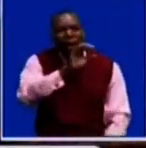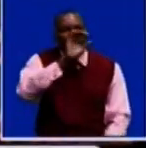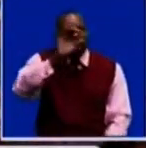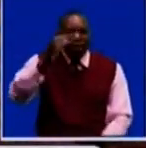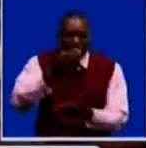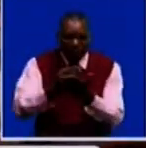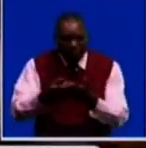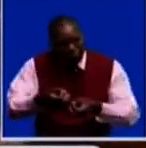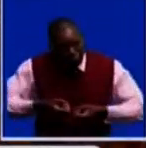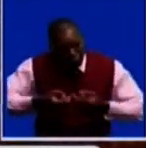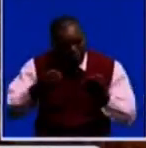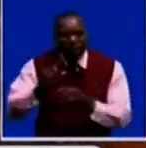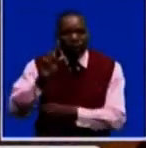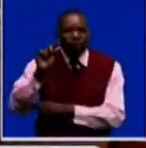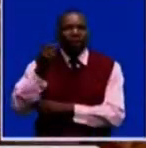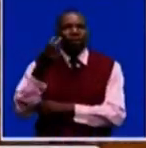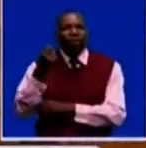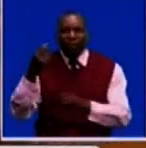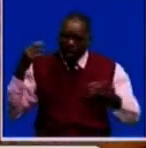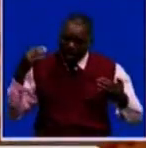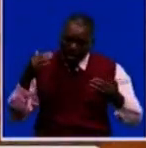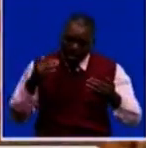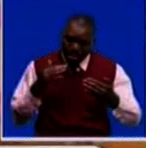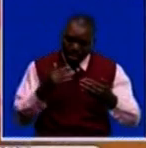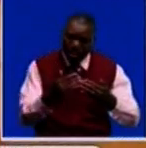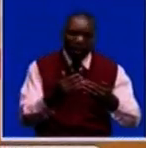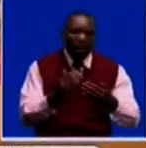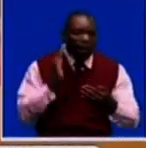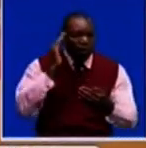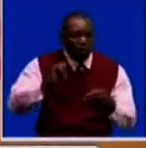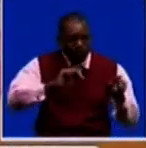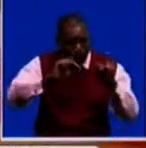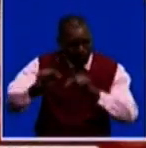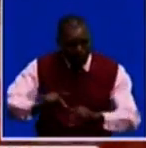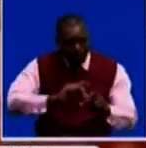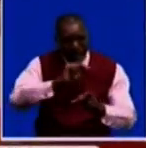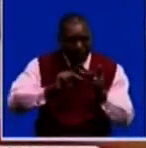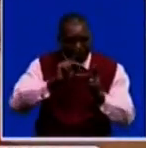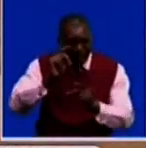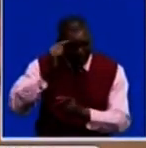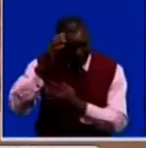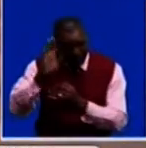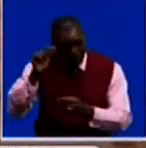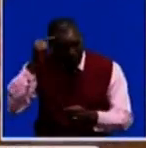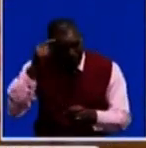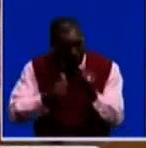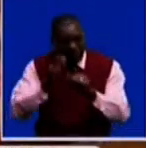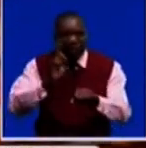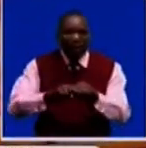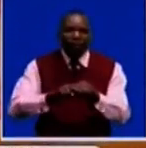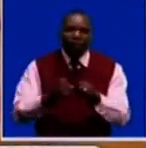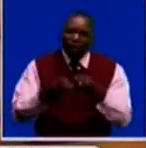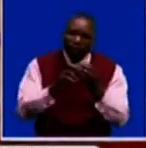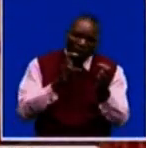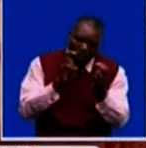provinces since 2012. He said the company will always perform to government's expectations every time it is rewarded with a contract